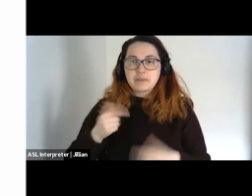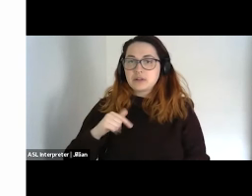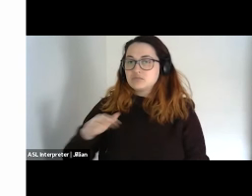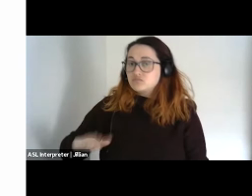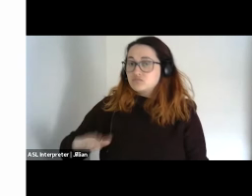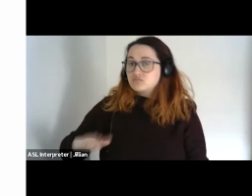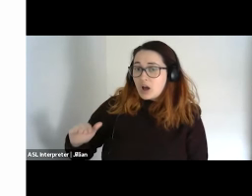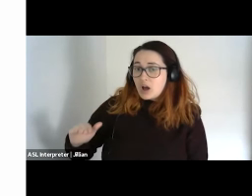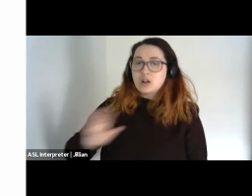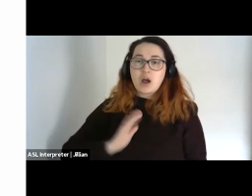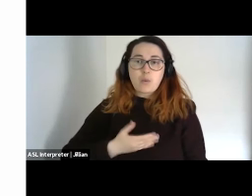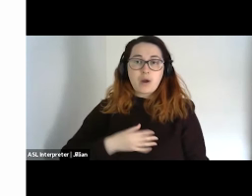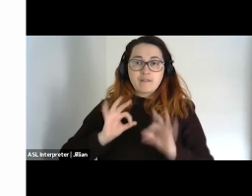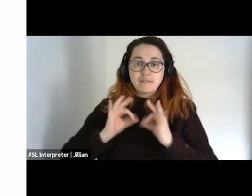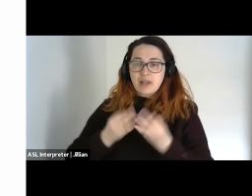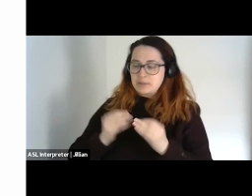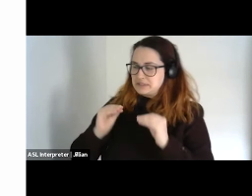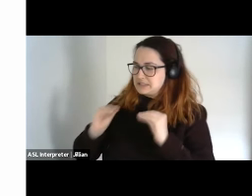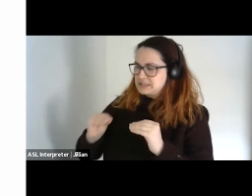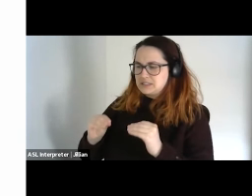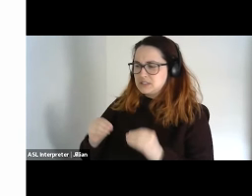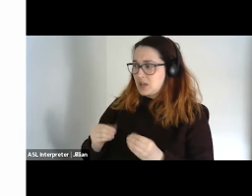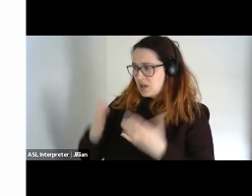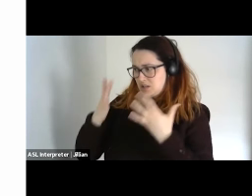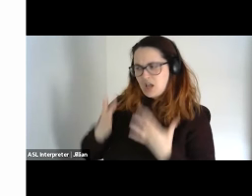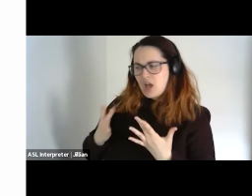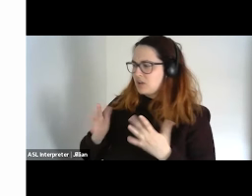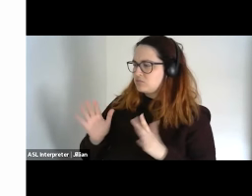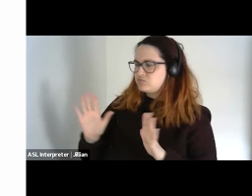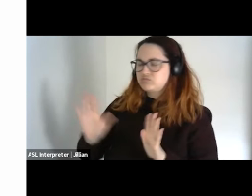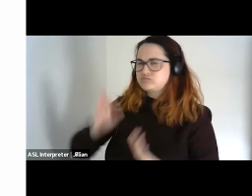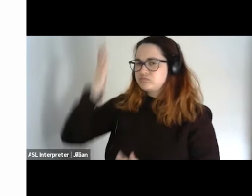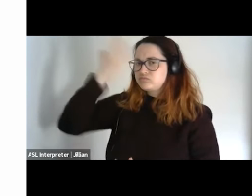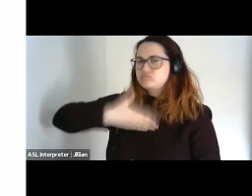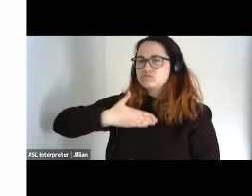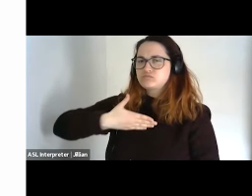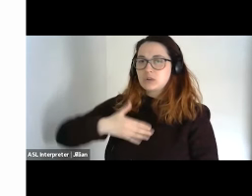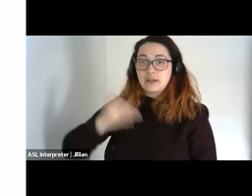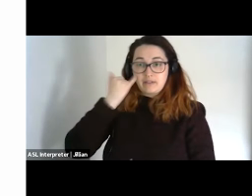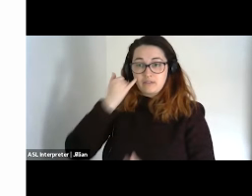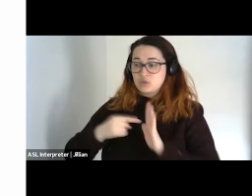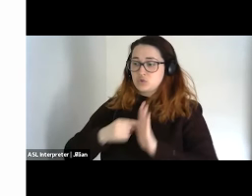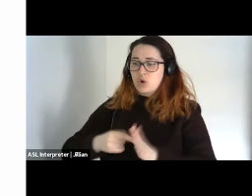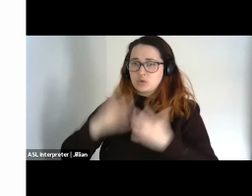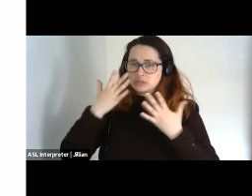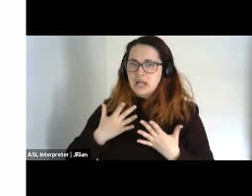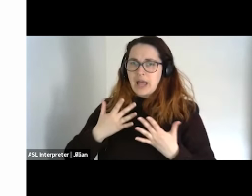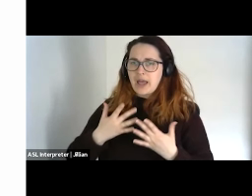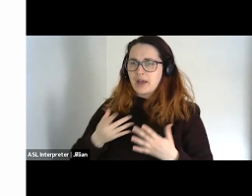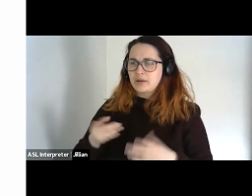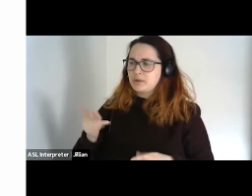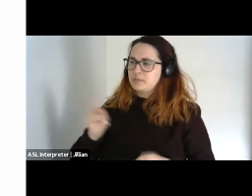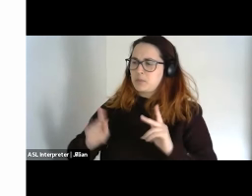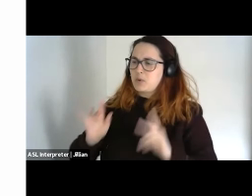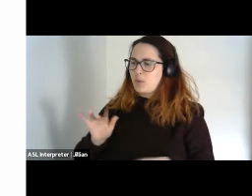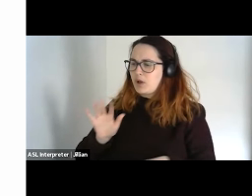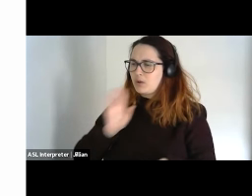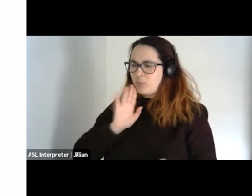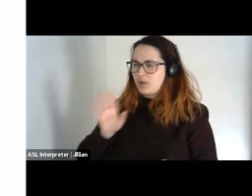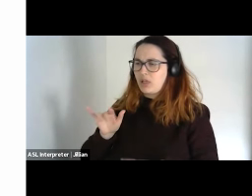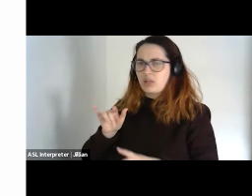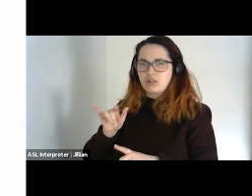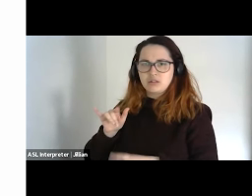taught by our family not to express sadness because if we did, we would be ridiculed. In that situation, it would have made